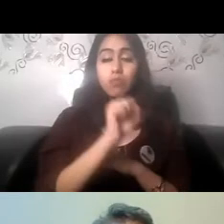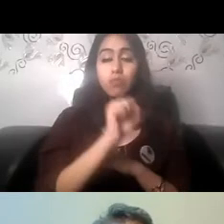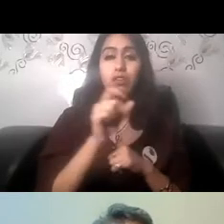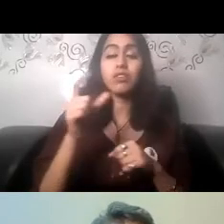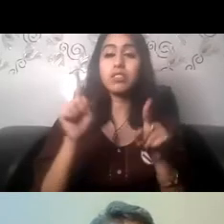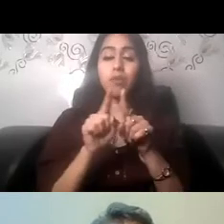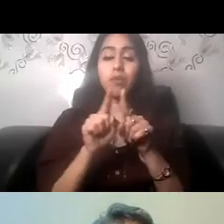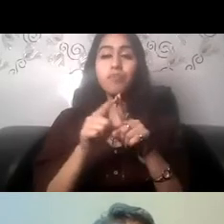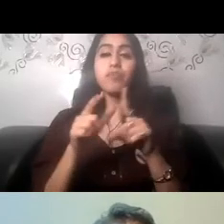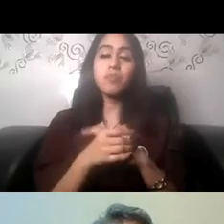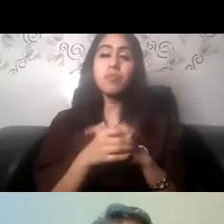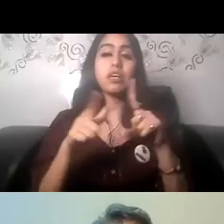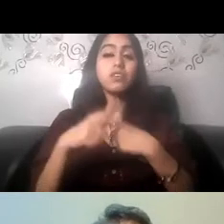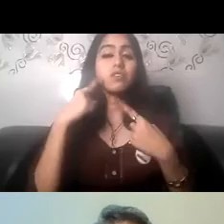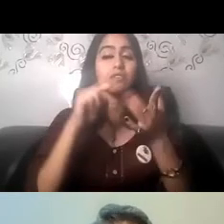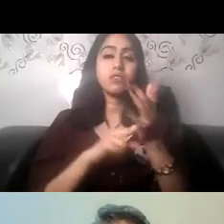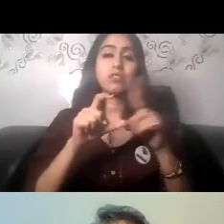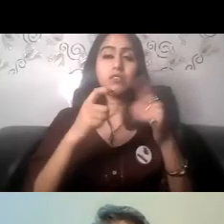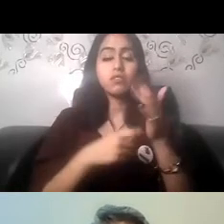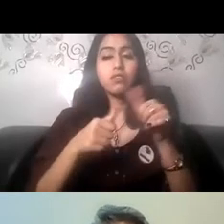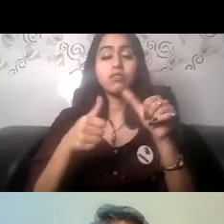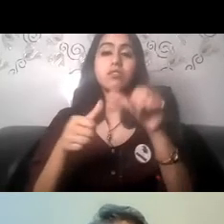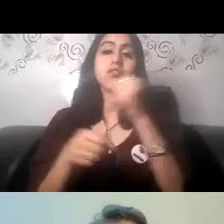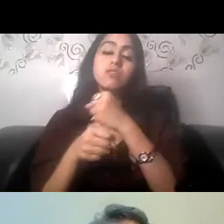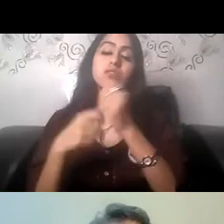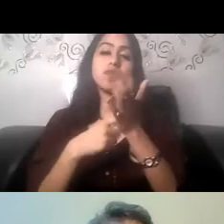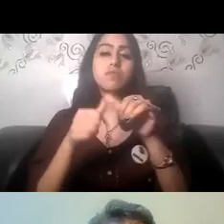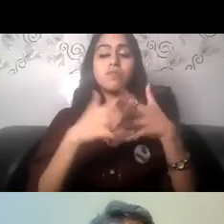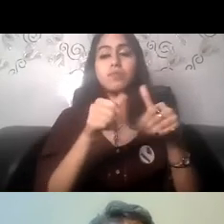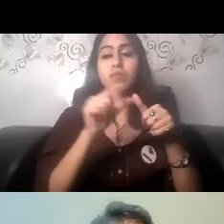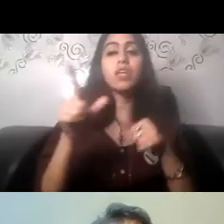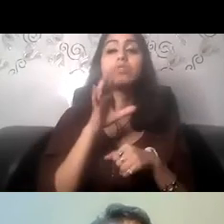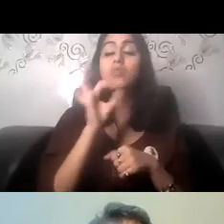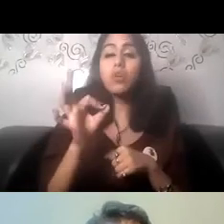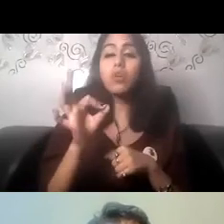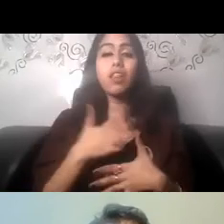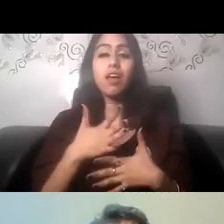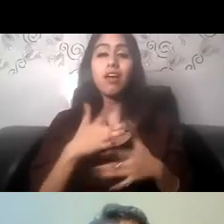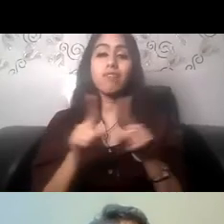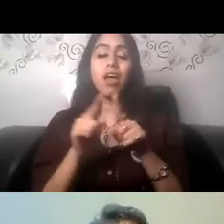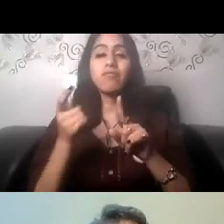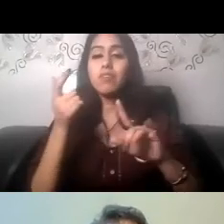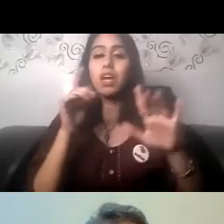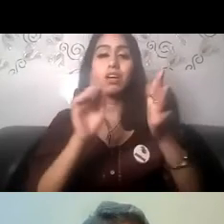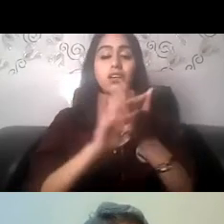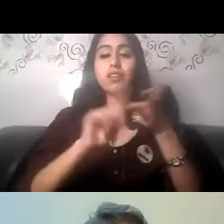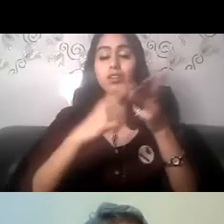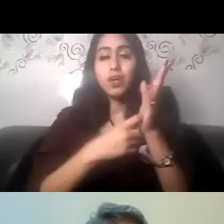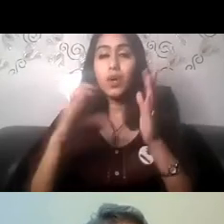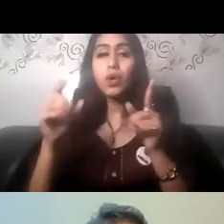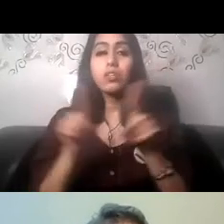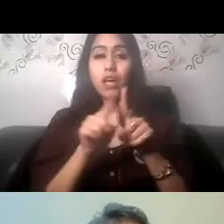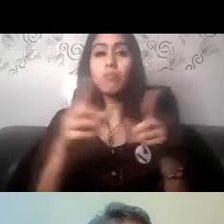on once he was there because we also have a segment called the Real Life Heroes, and that's where Dr. Agarwal was there